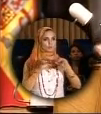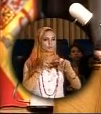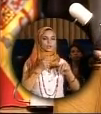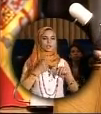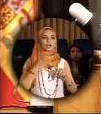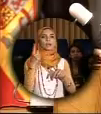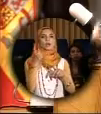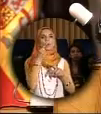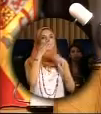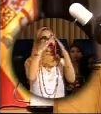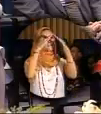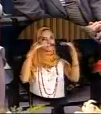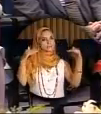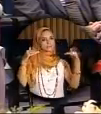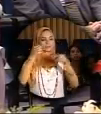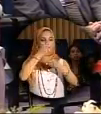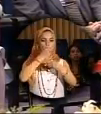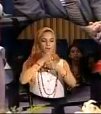the award.